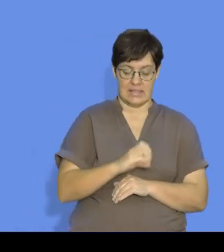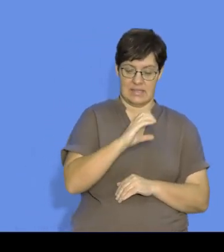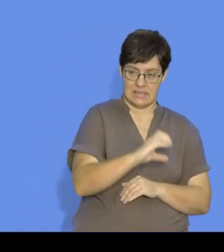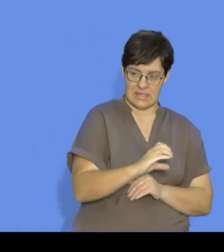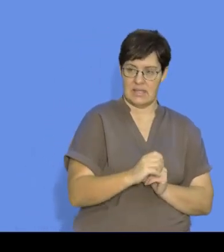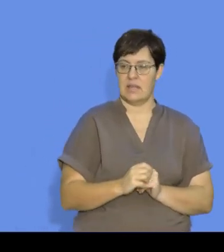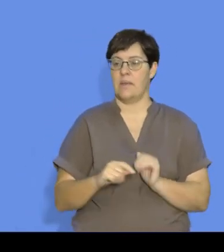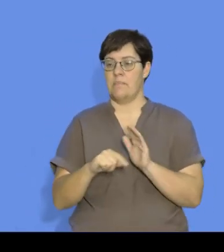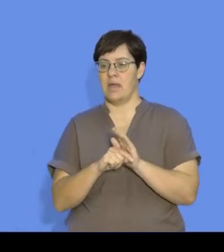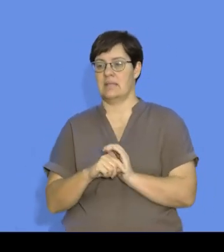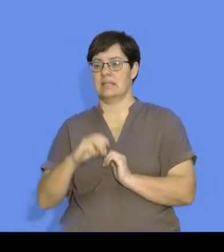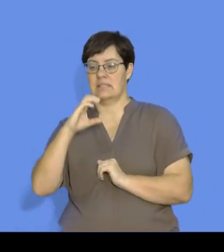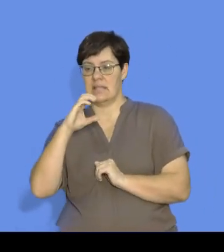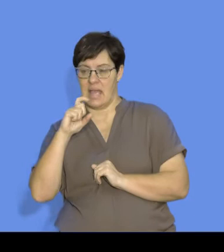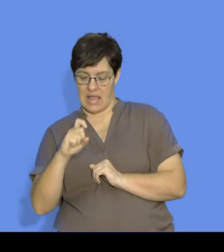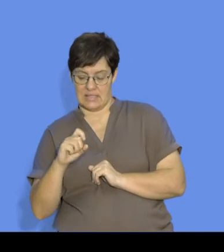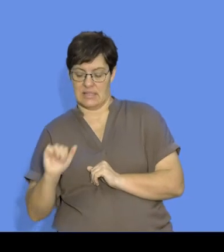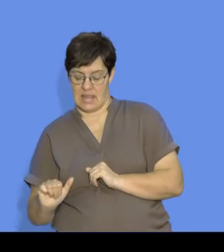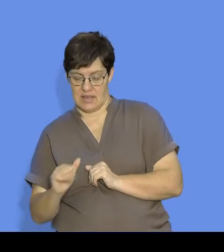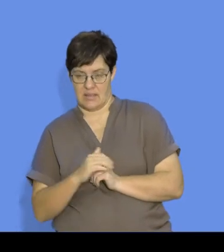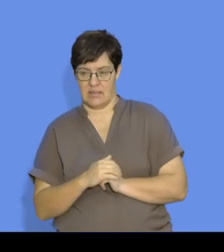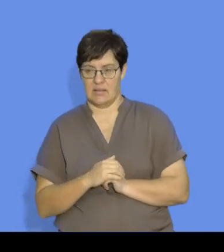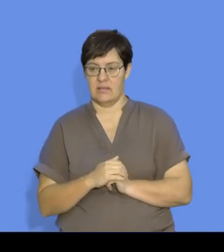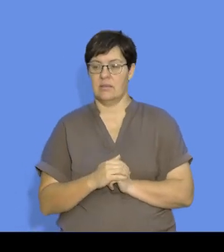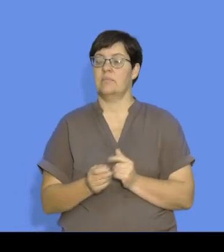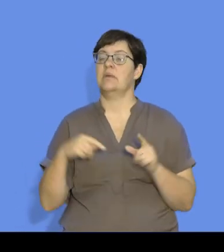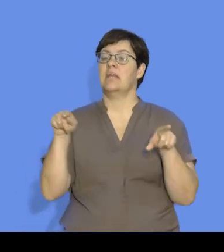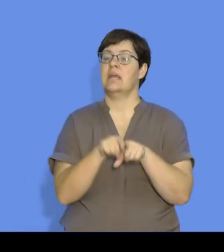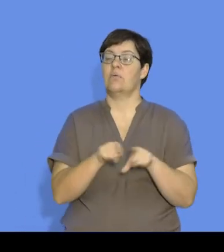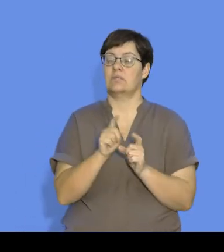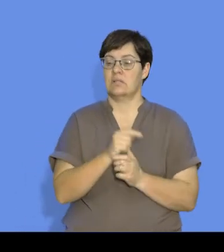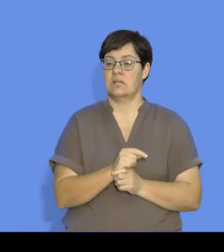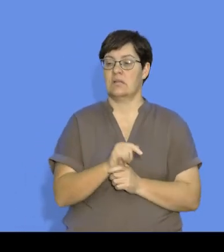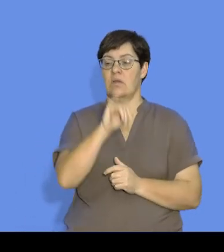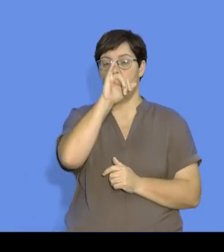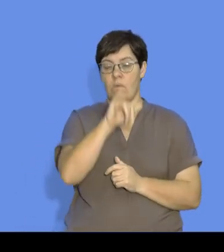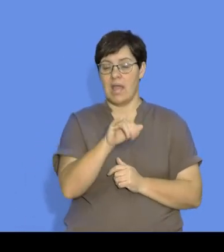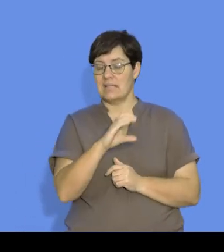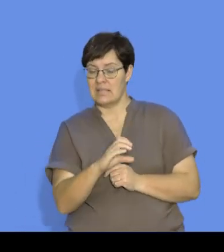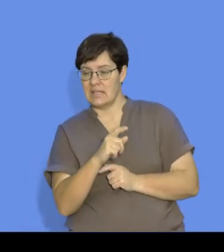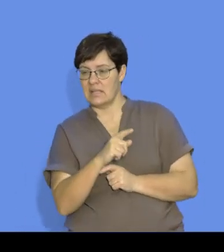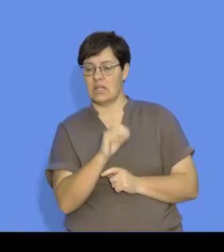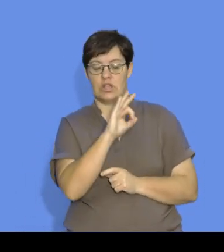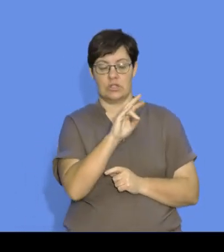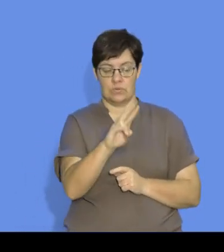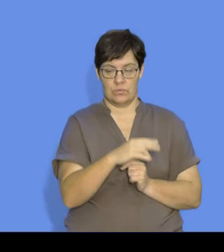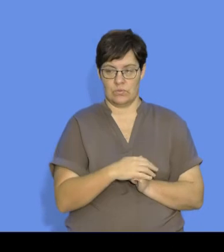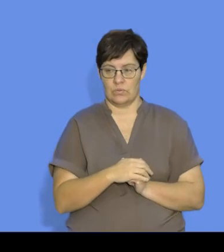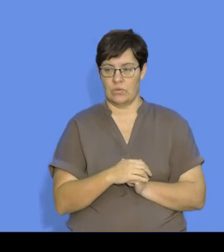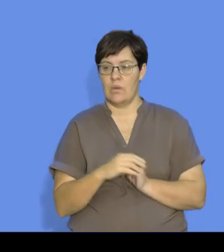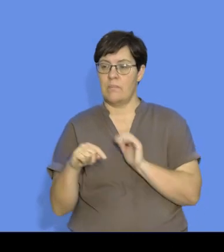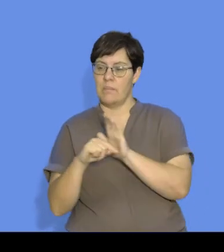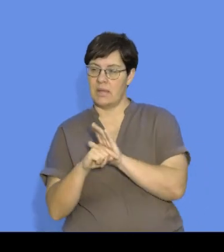at c minus x at a. And this will be equals to my y at c is